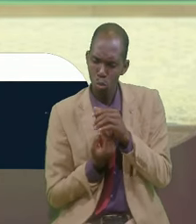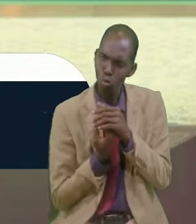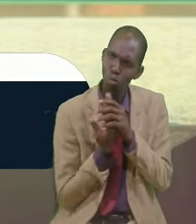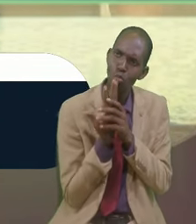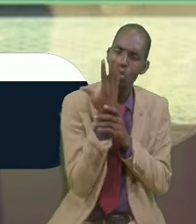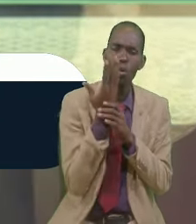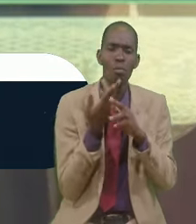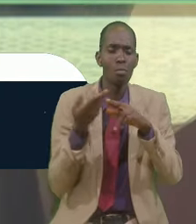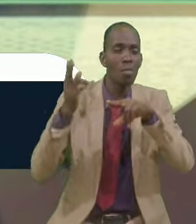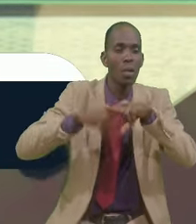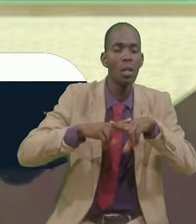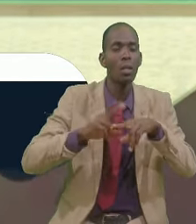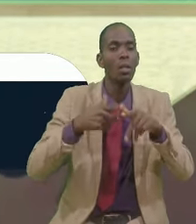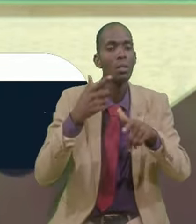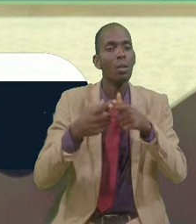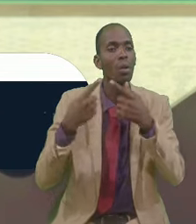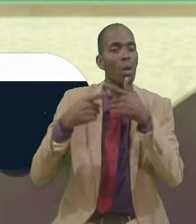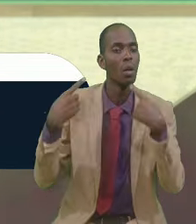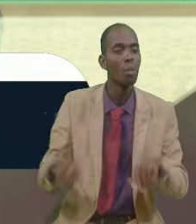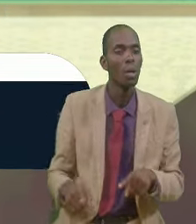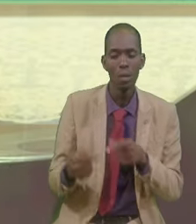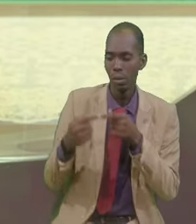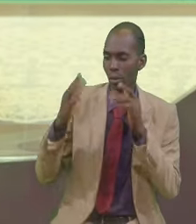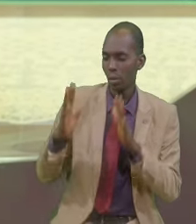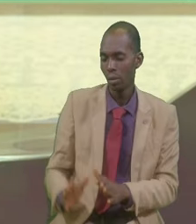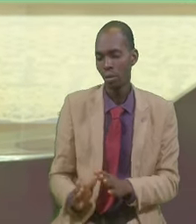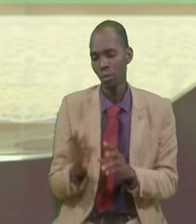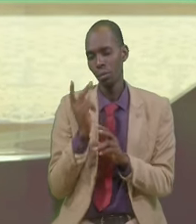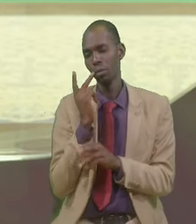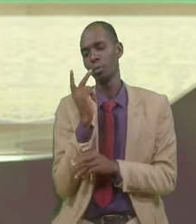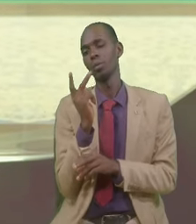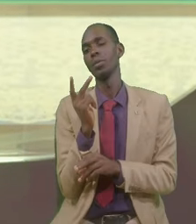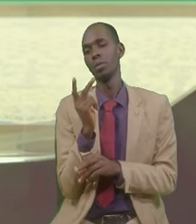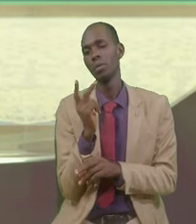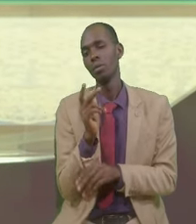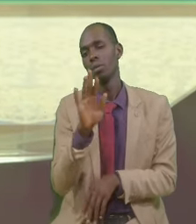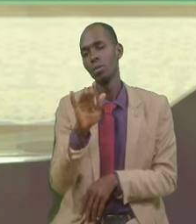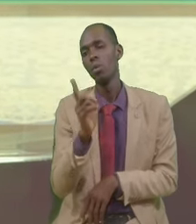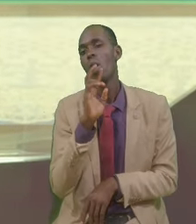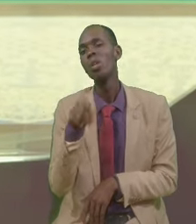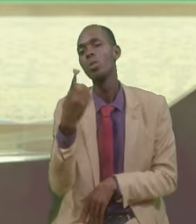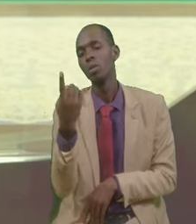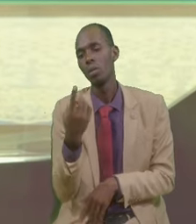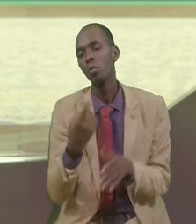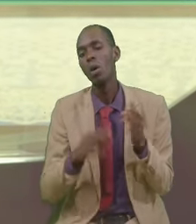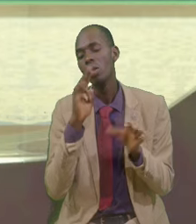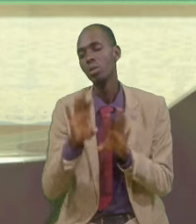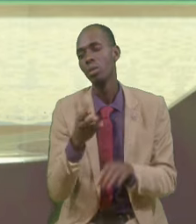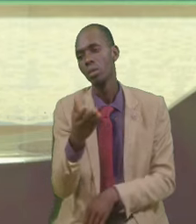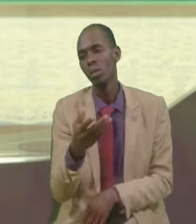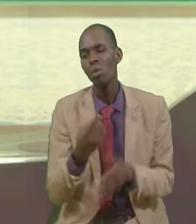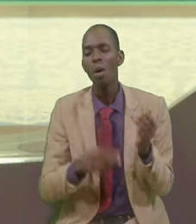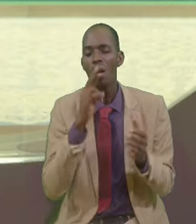higher, there you have the adversary. And the adversary is saying, where are you going? What are you doing? What are you